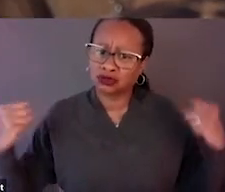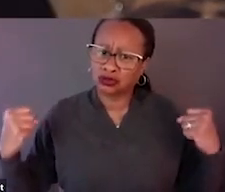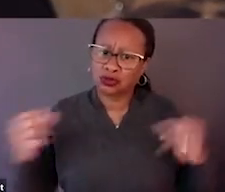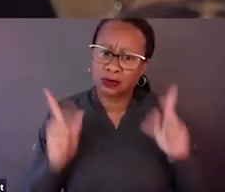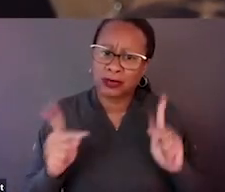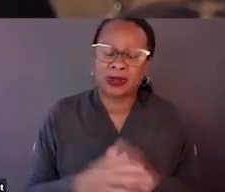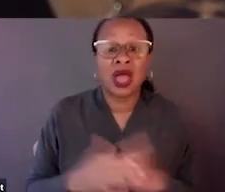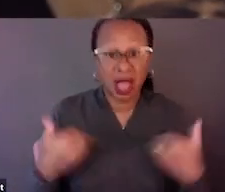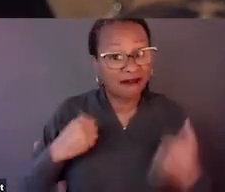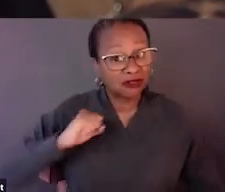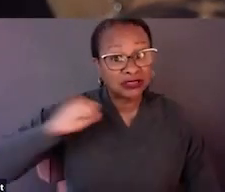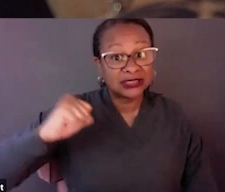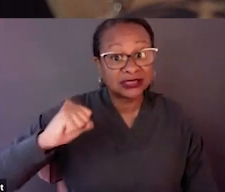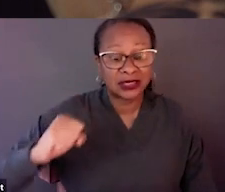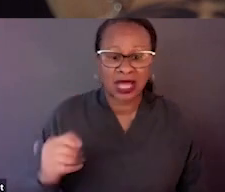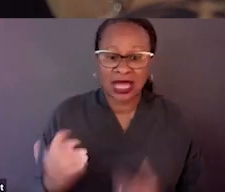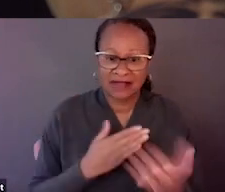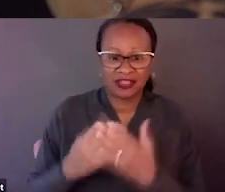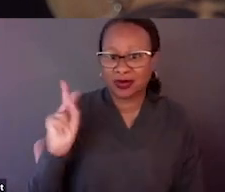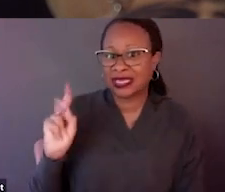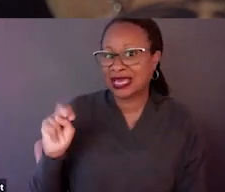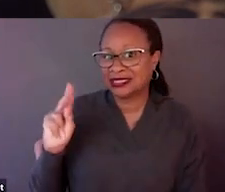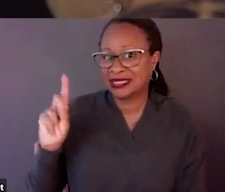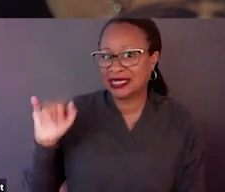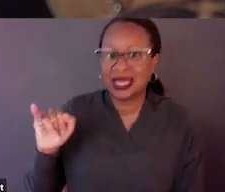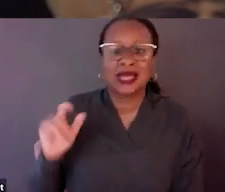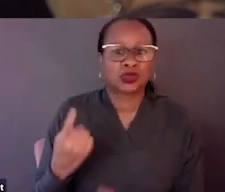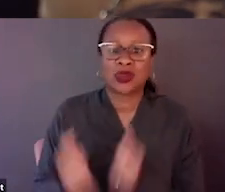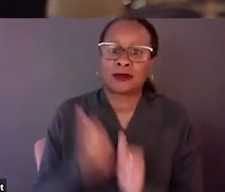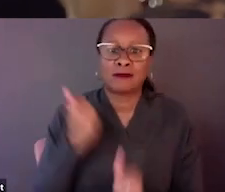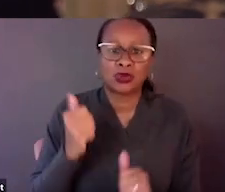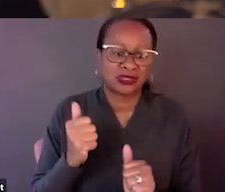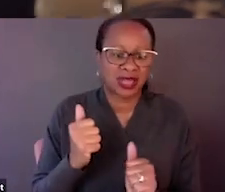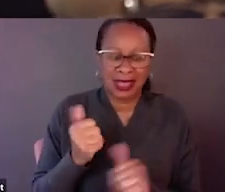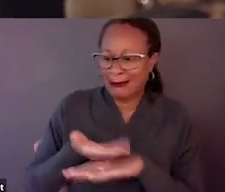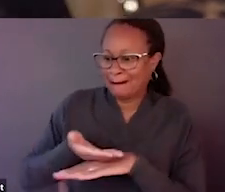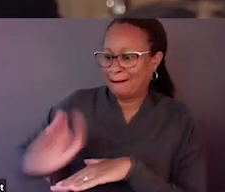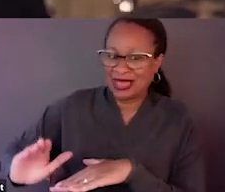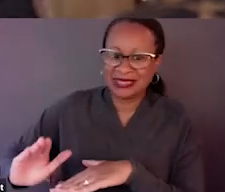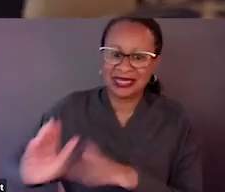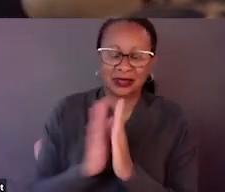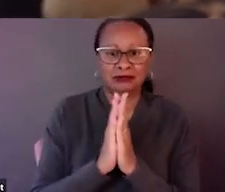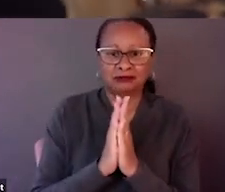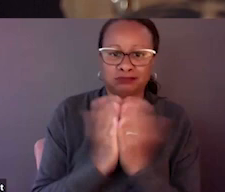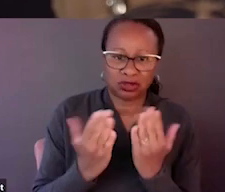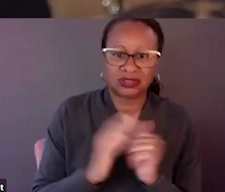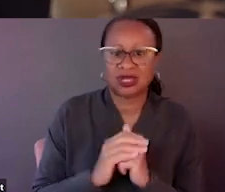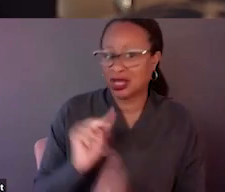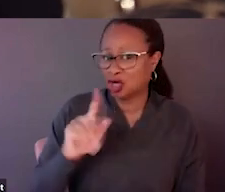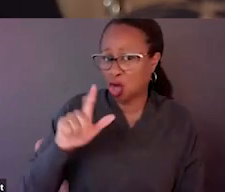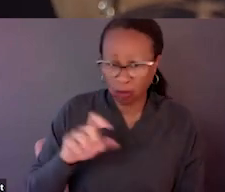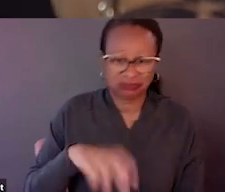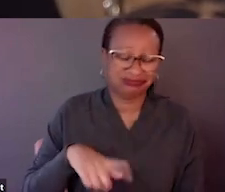a resistance, even though Kendi's probably one of the most banned books, you know, Kendi, Nicole Hannah, I mean, they're all, you know, Ta-Nehisi, everyone, all